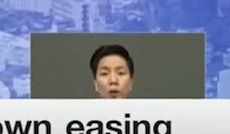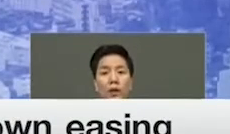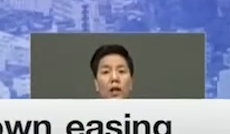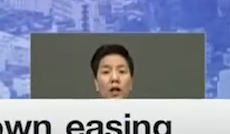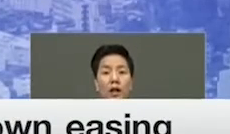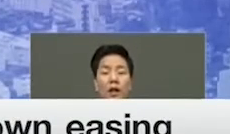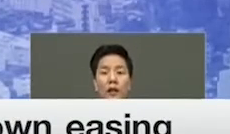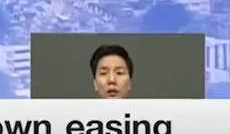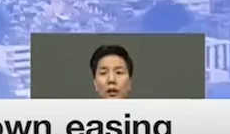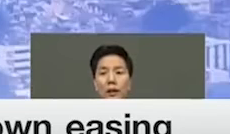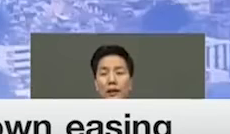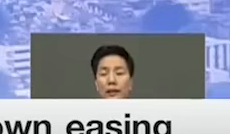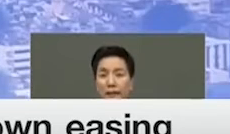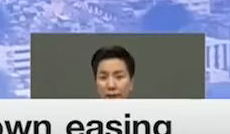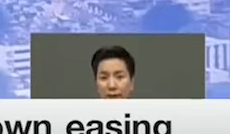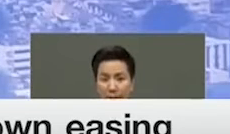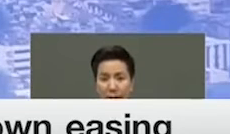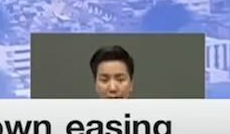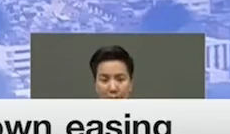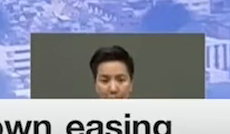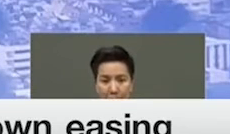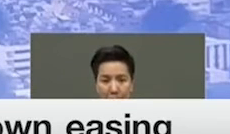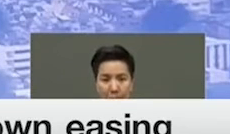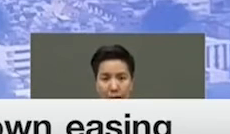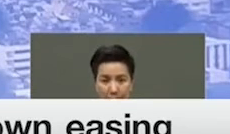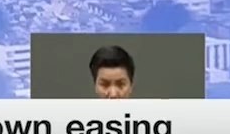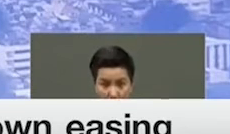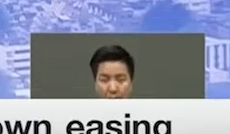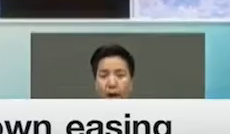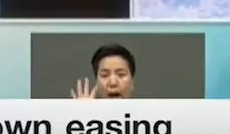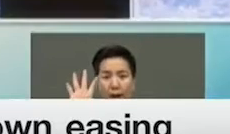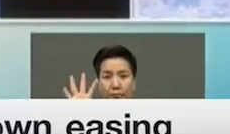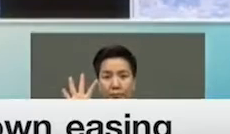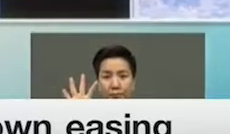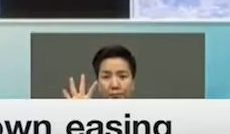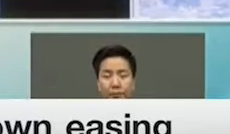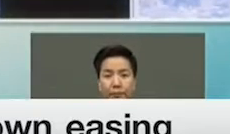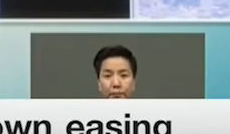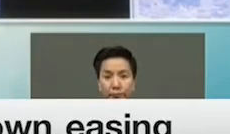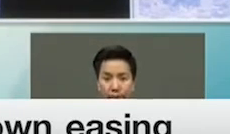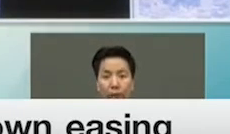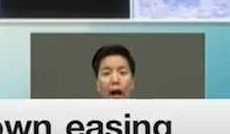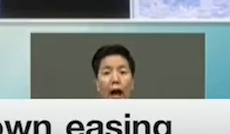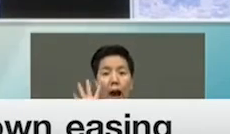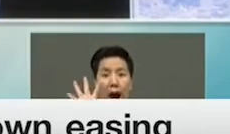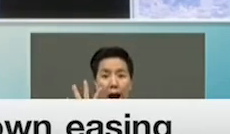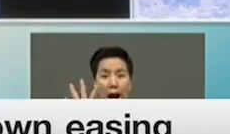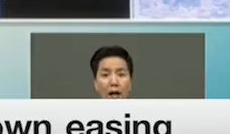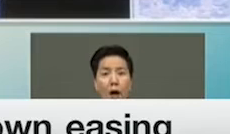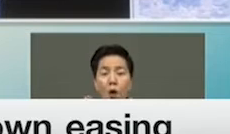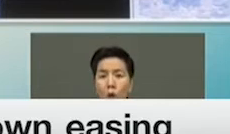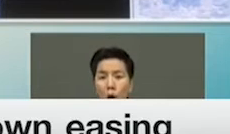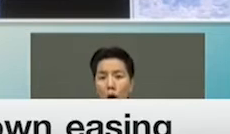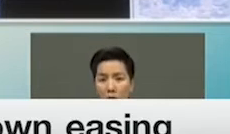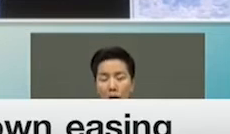Center today, hinted that there could be some good news for these people. A group of representatives of musicians